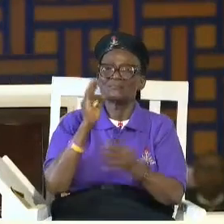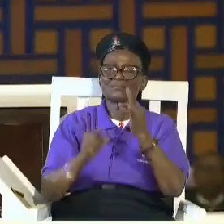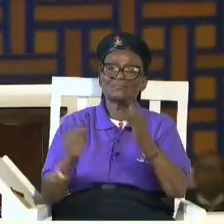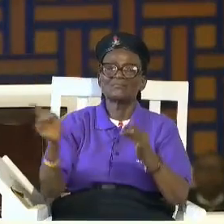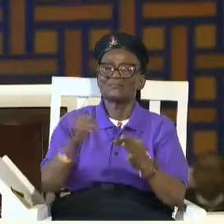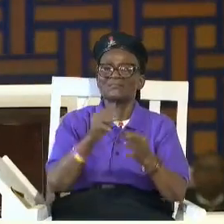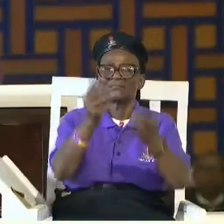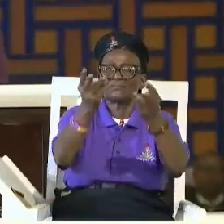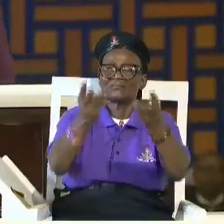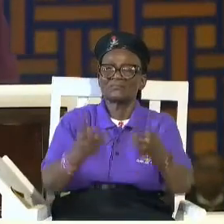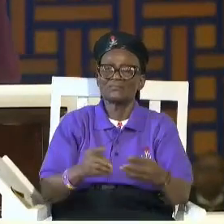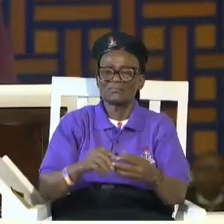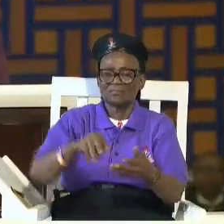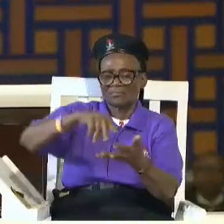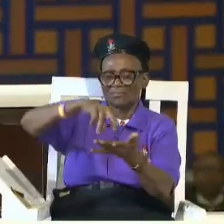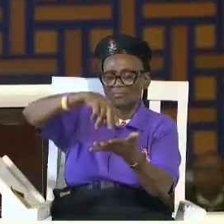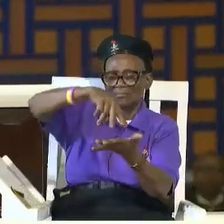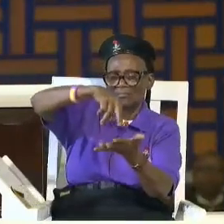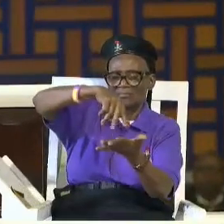will dance.